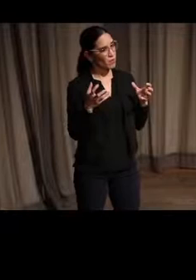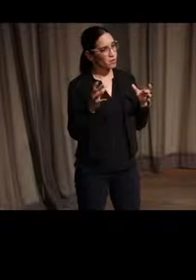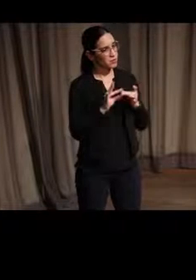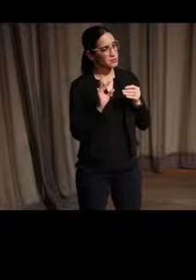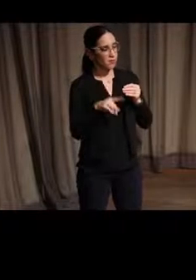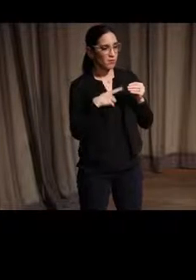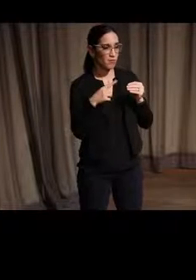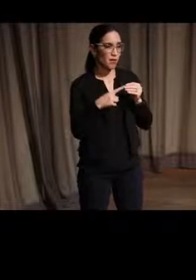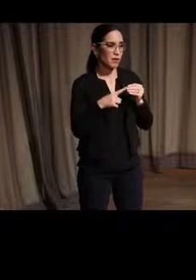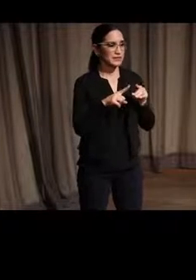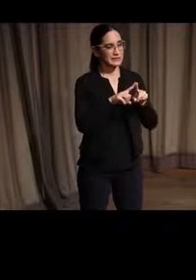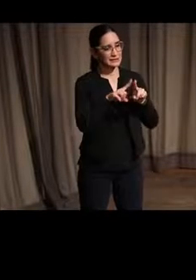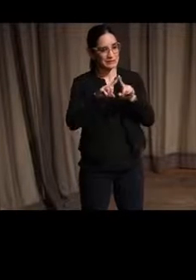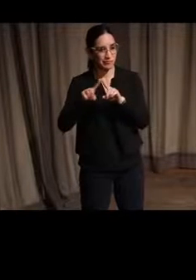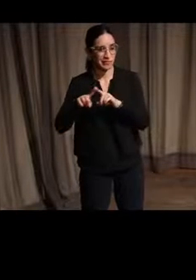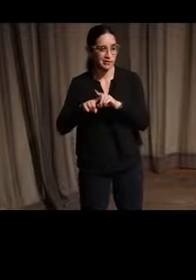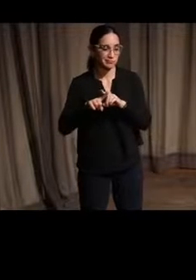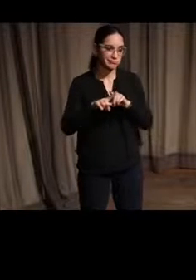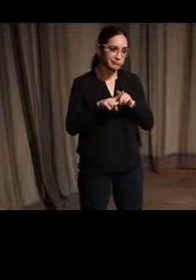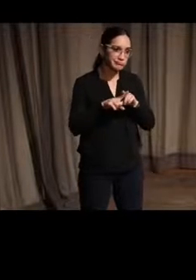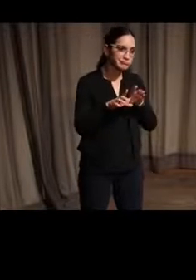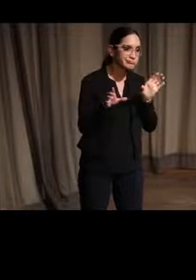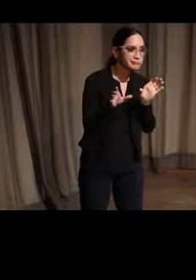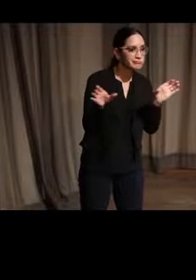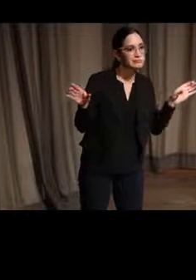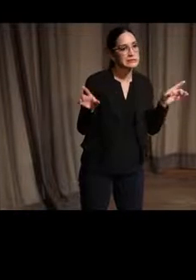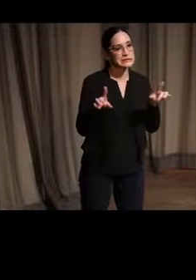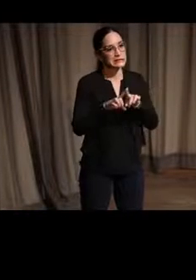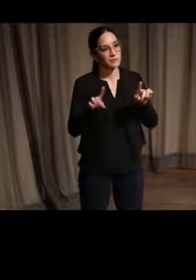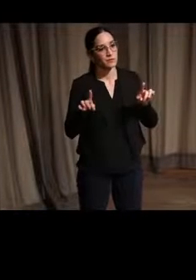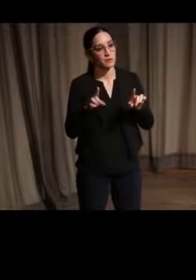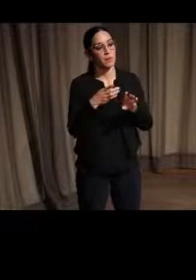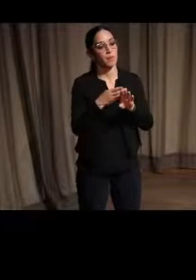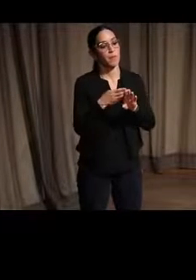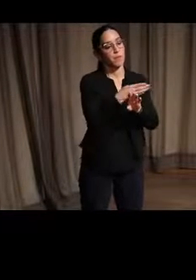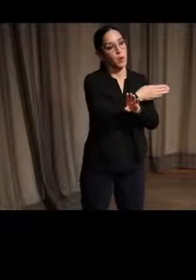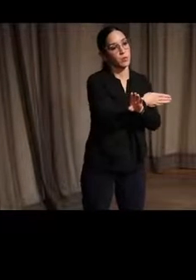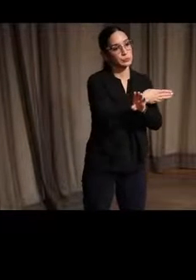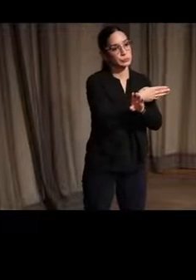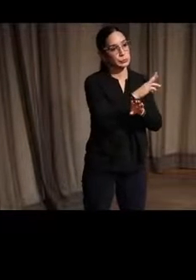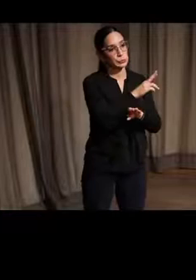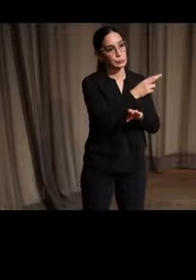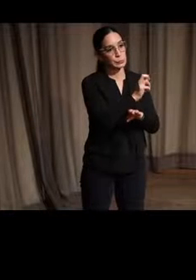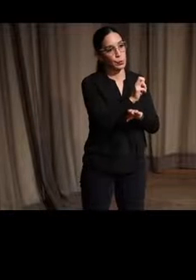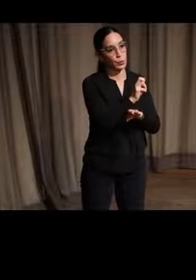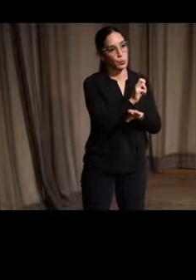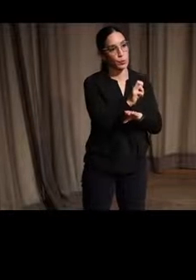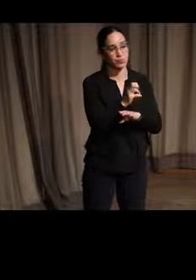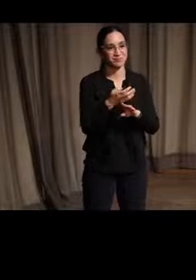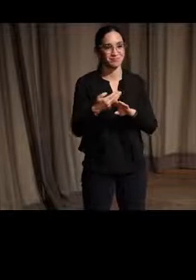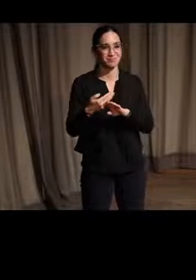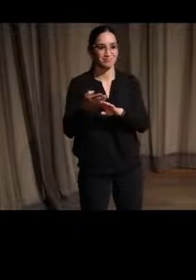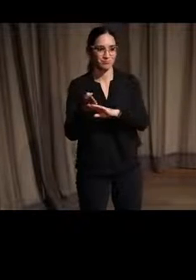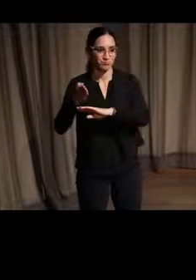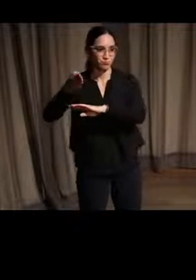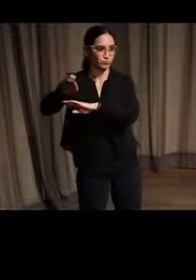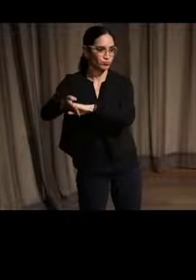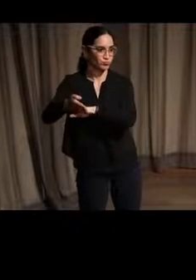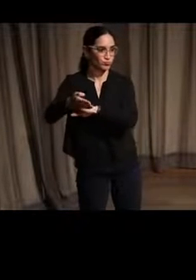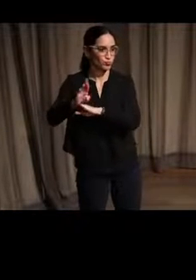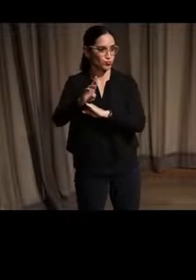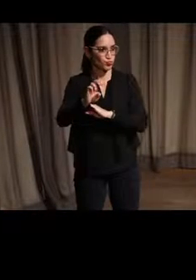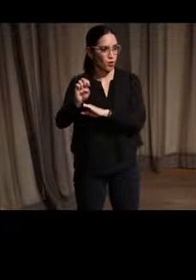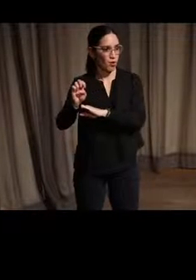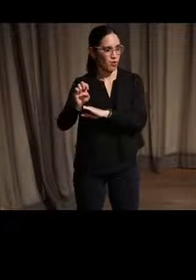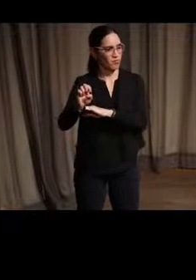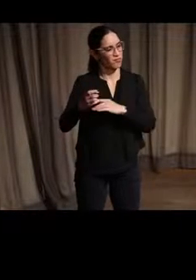differences between the post-Roe world that we're living in now and the pre-Roe world, right? And there